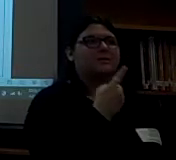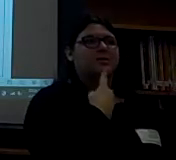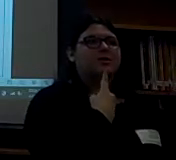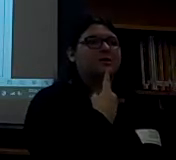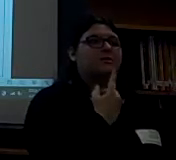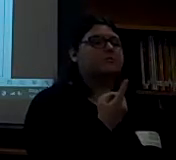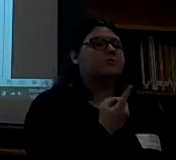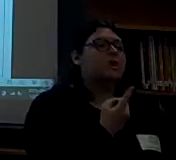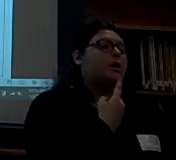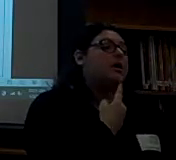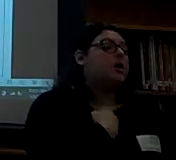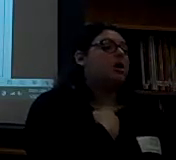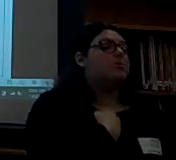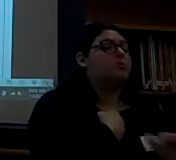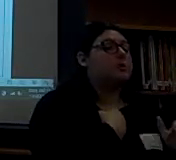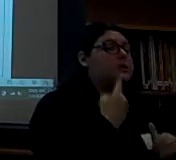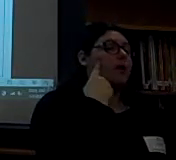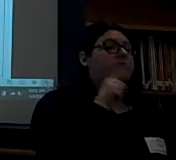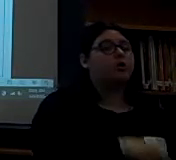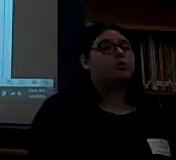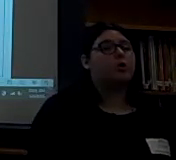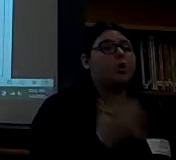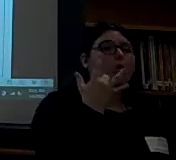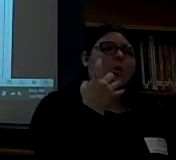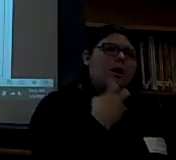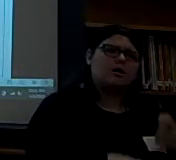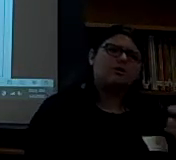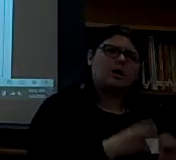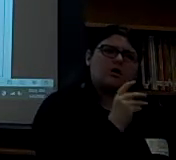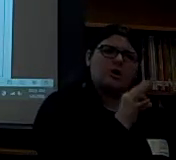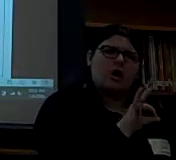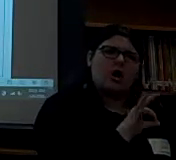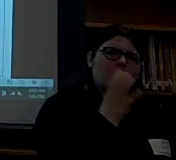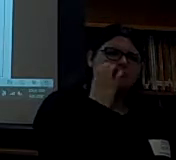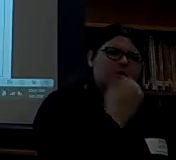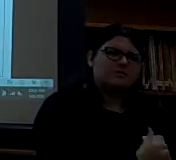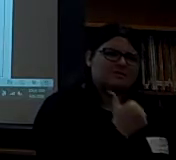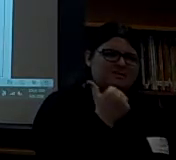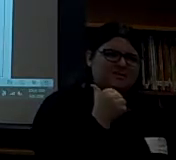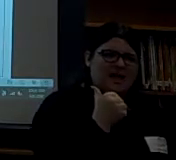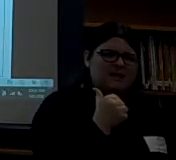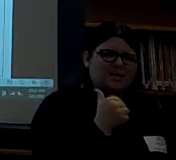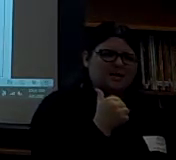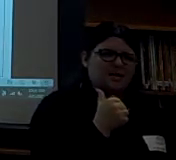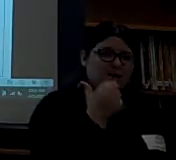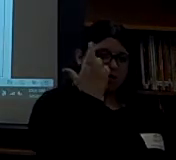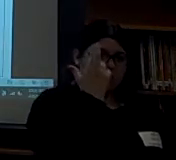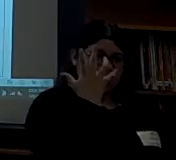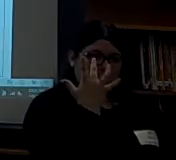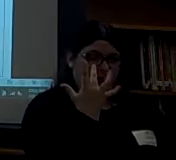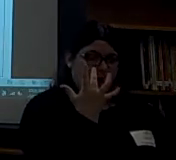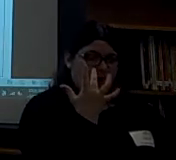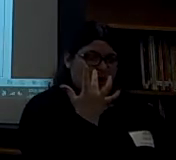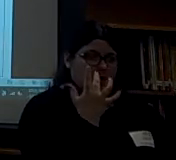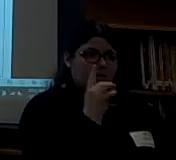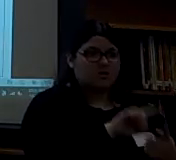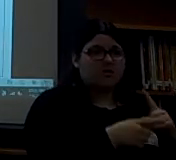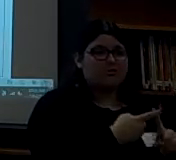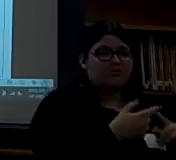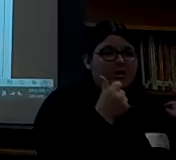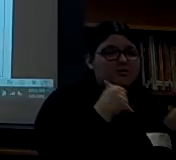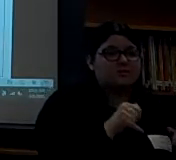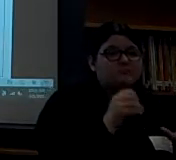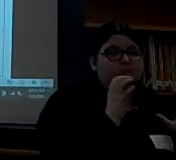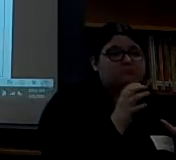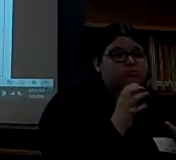say, tell me what that's going to be like for you. Why is it so hard to get off the phone at 10? And realizing, you know why it's so hard to get off the phone at 10? Because their friends are still